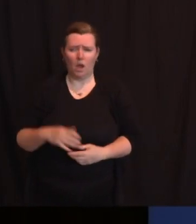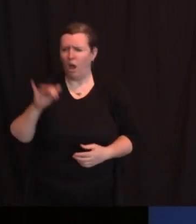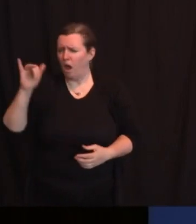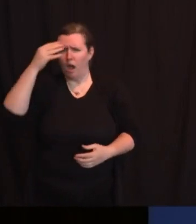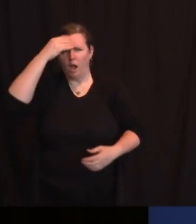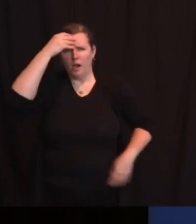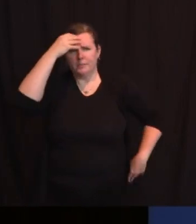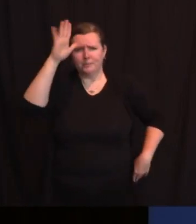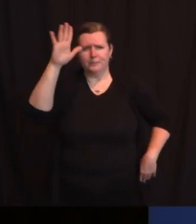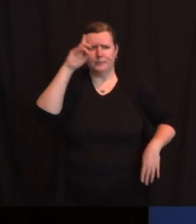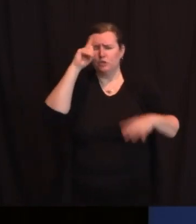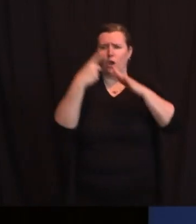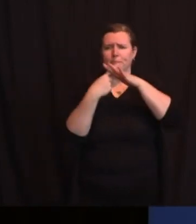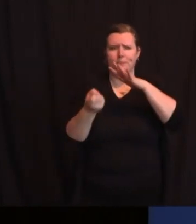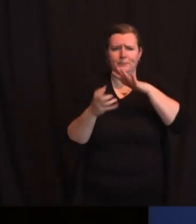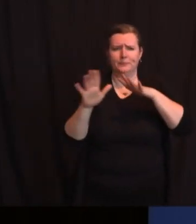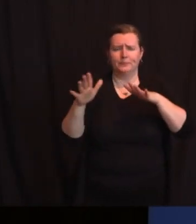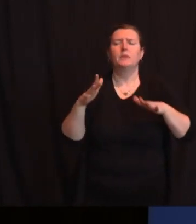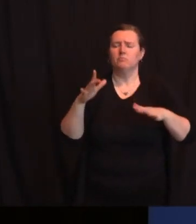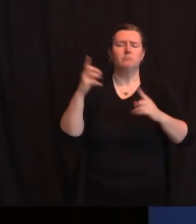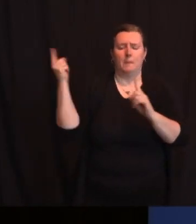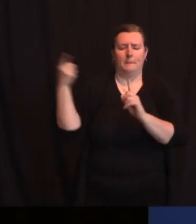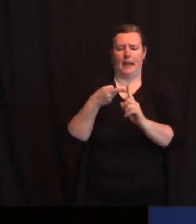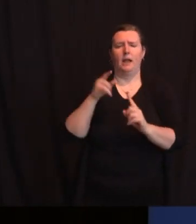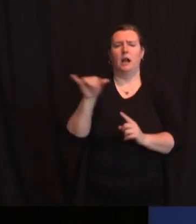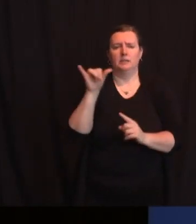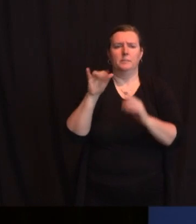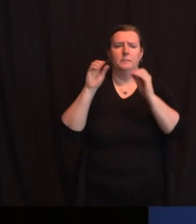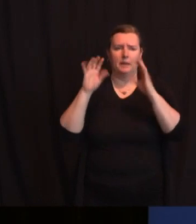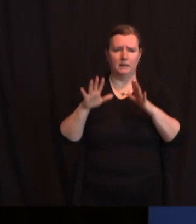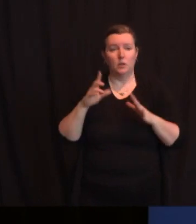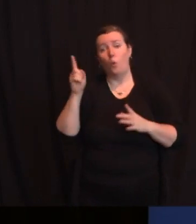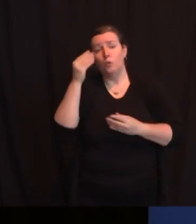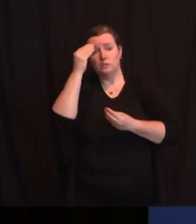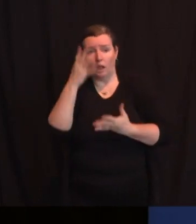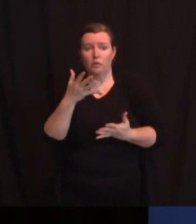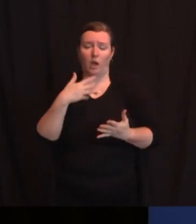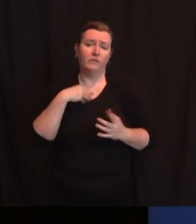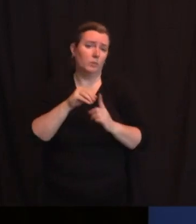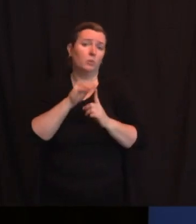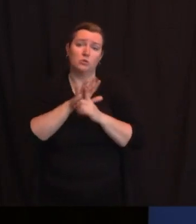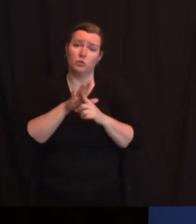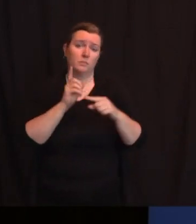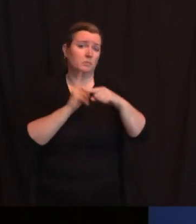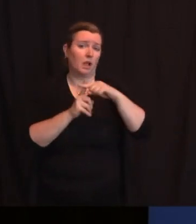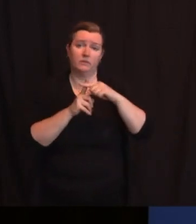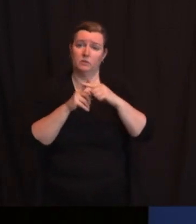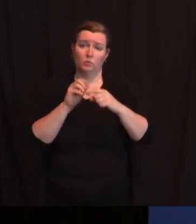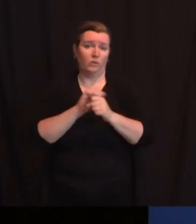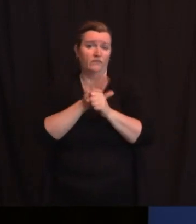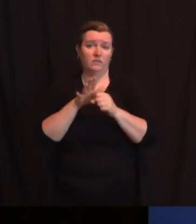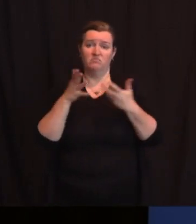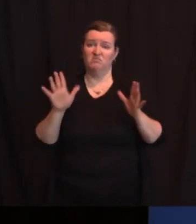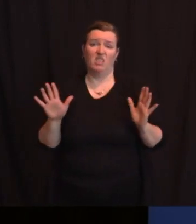basically all the antibody tests can give you at this point. It could be helpful for characterizing the scope